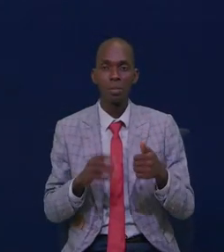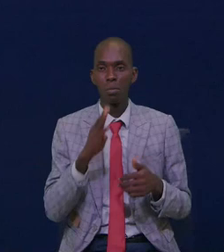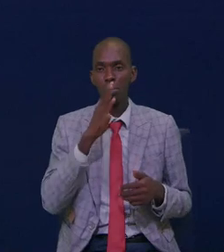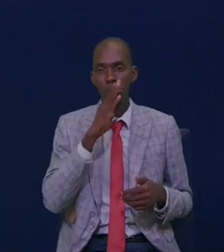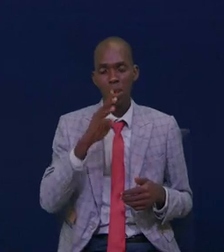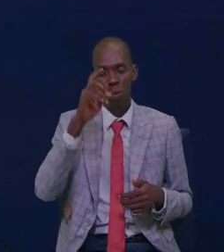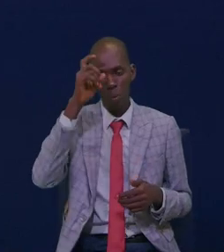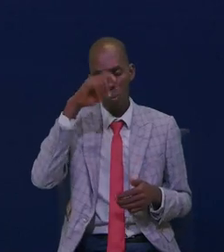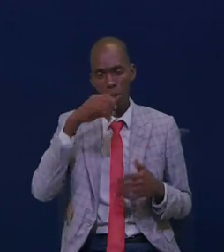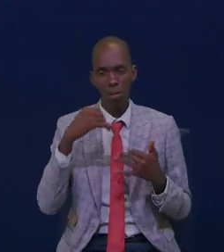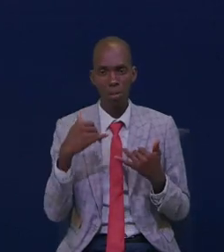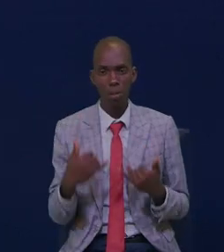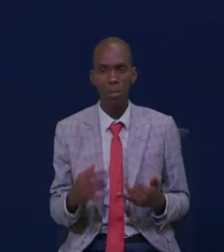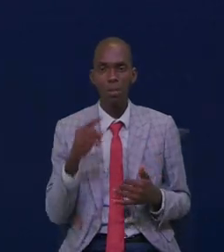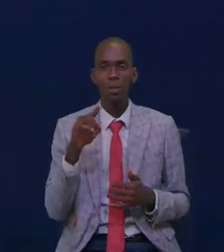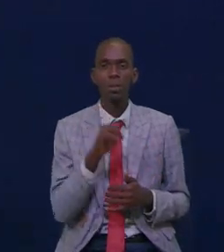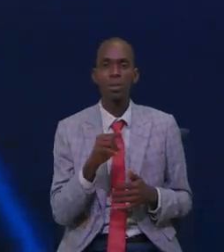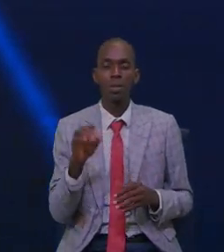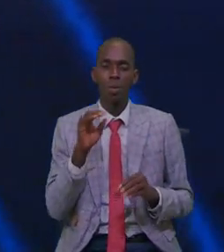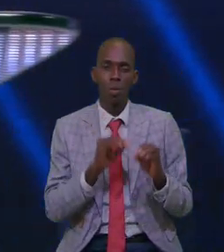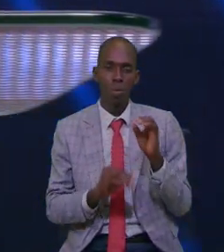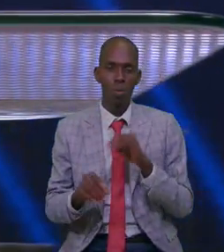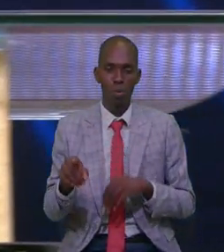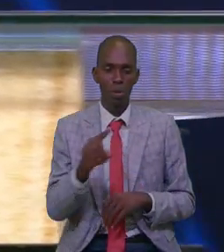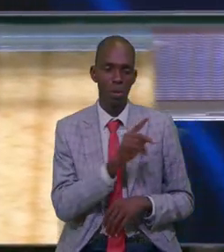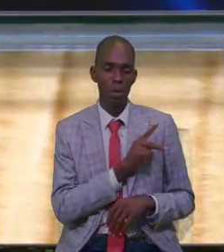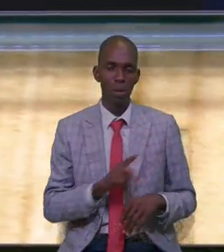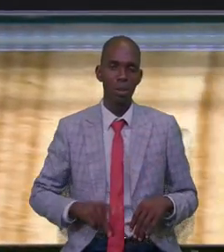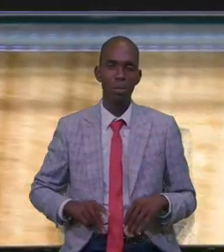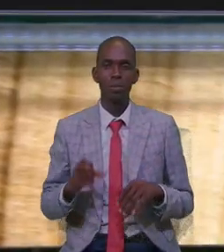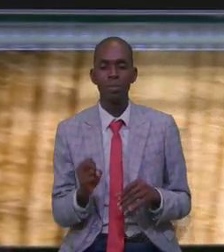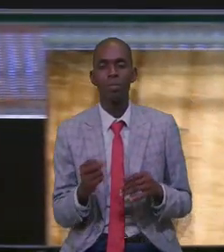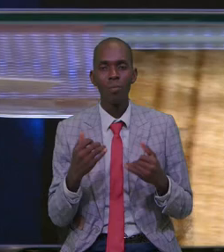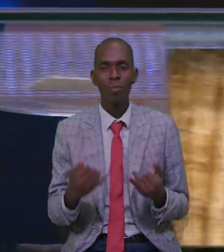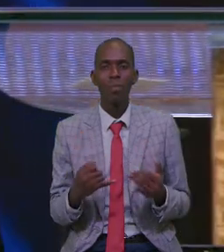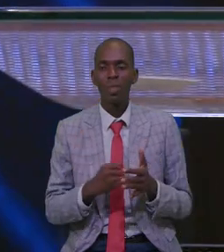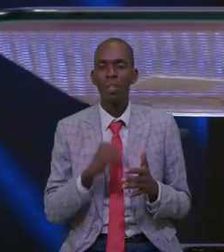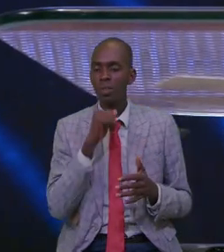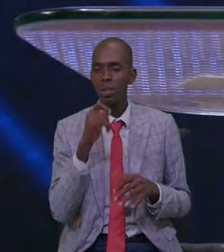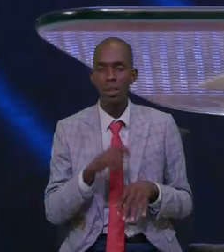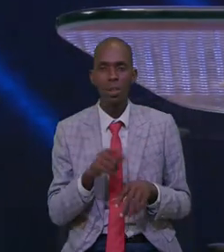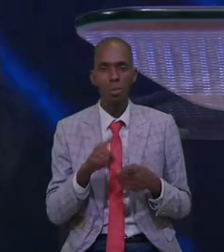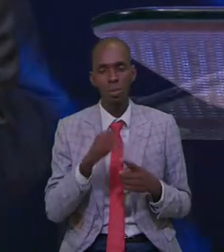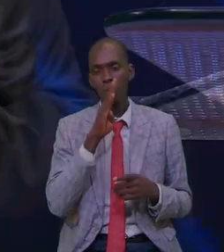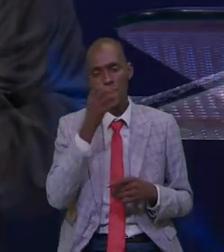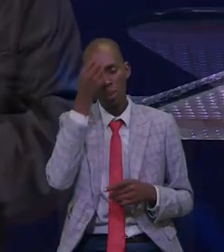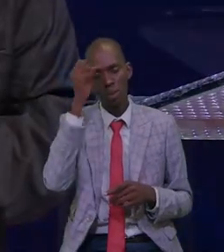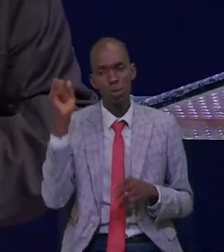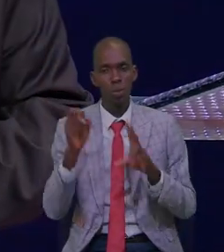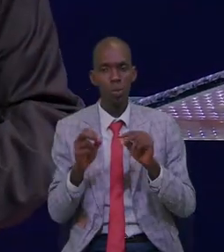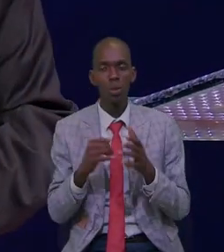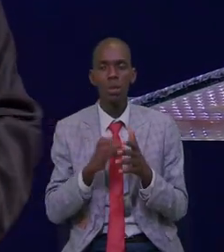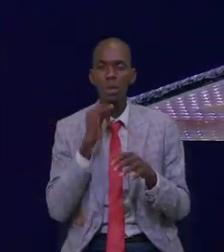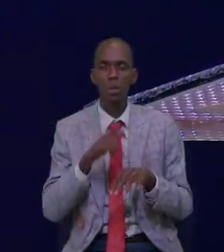wise now. Therefore, O ye kings, now it's not the time to rebel, it's the time to rely